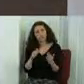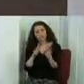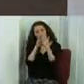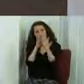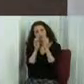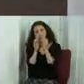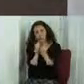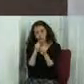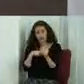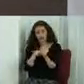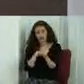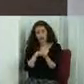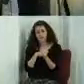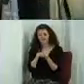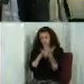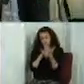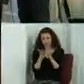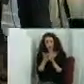Amen.